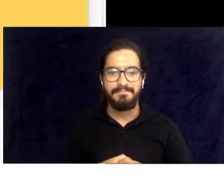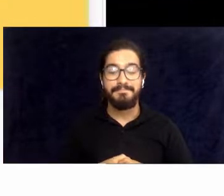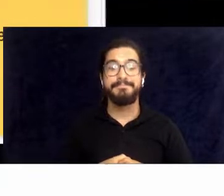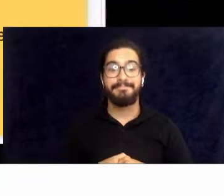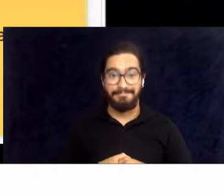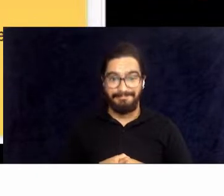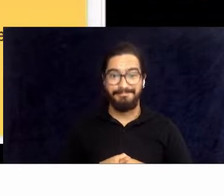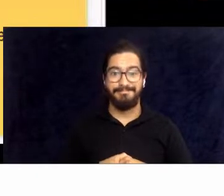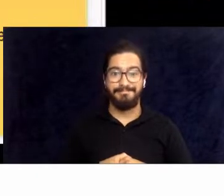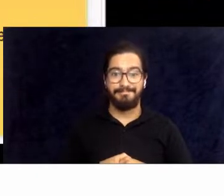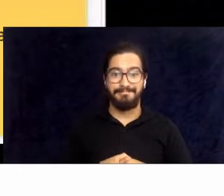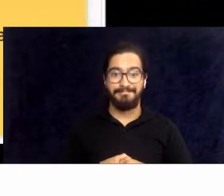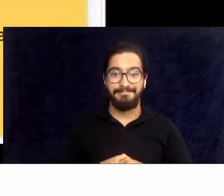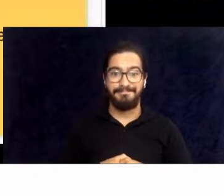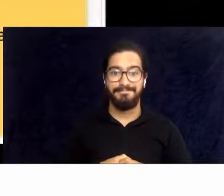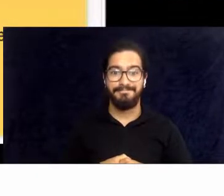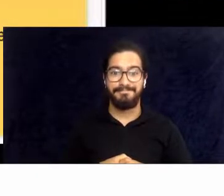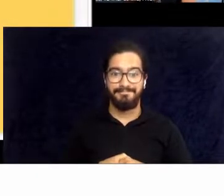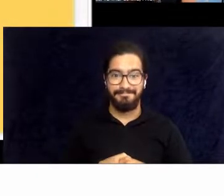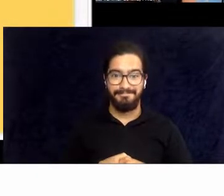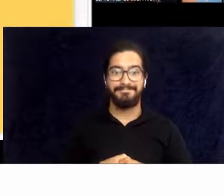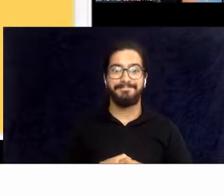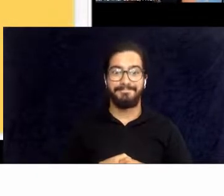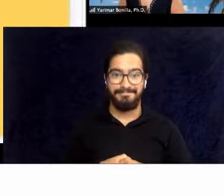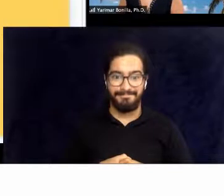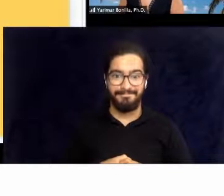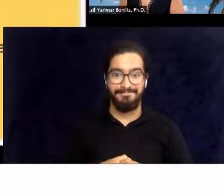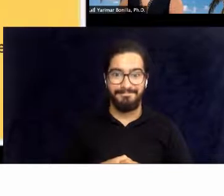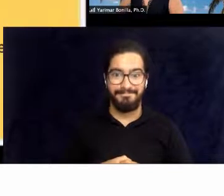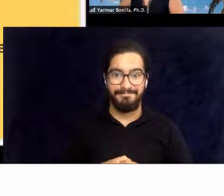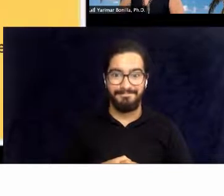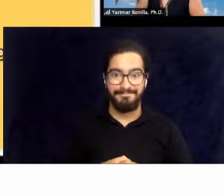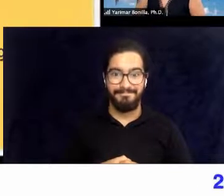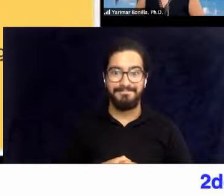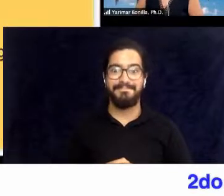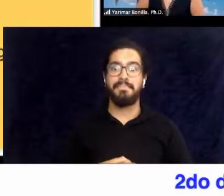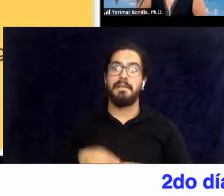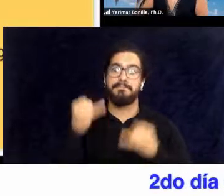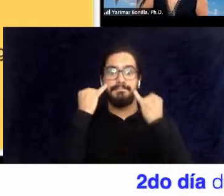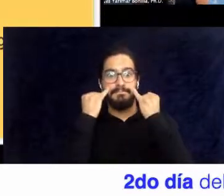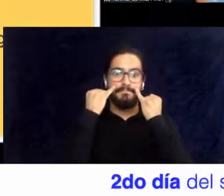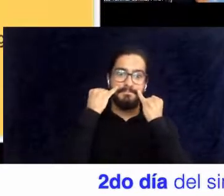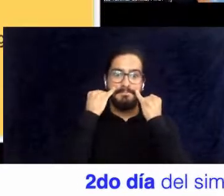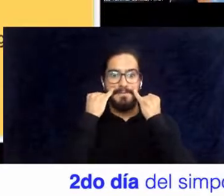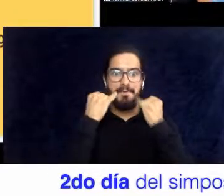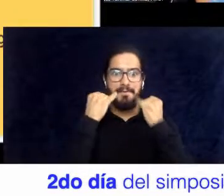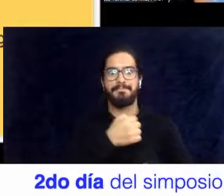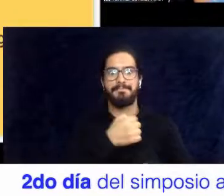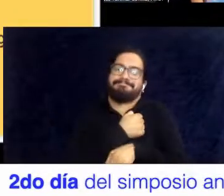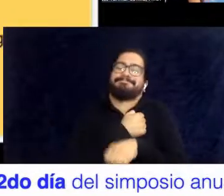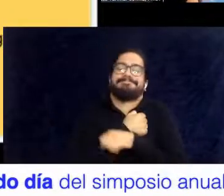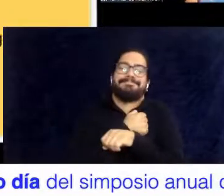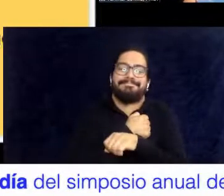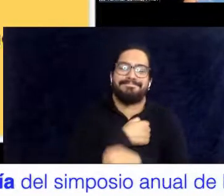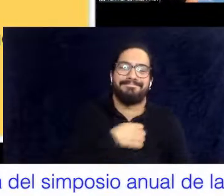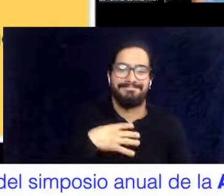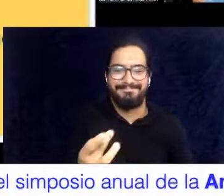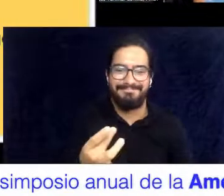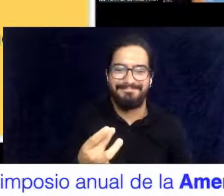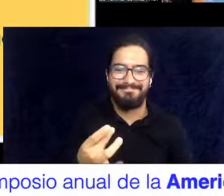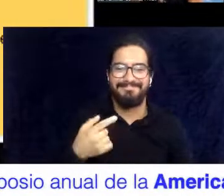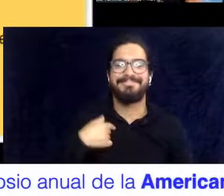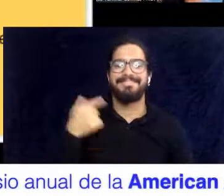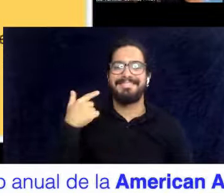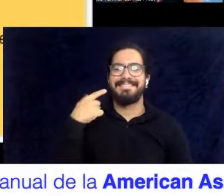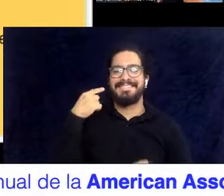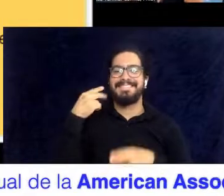Okay, so those of you who know me know that I love Bad Bunny and that I'm Yarimar Bonilla. I like to call myself Bad Bunny as